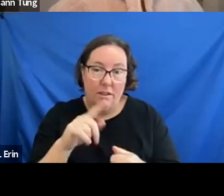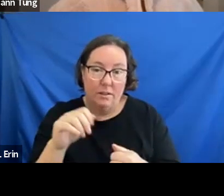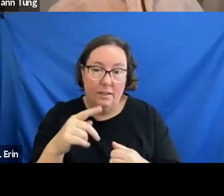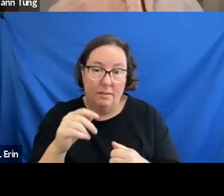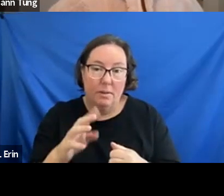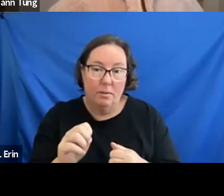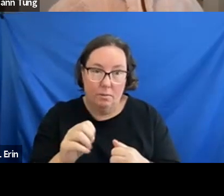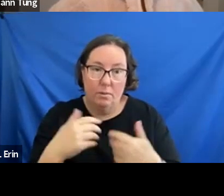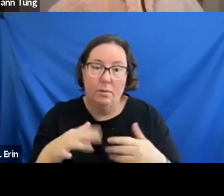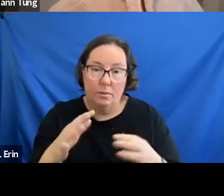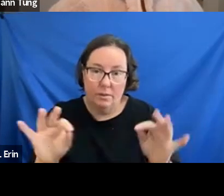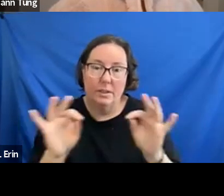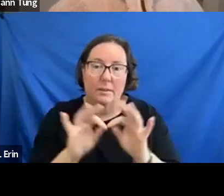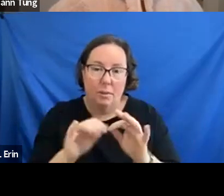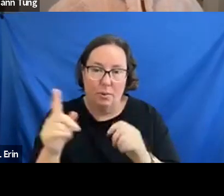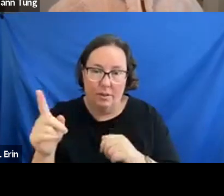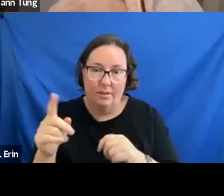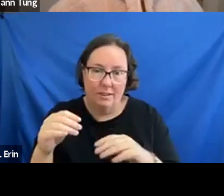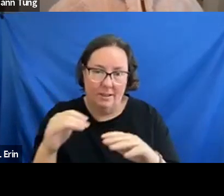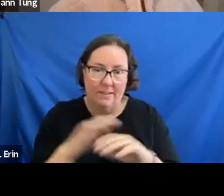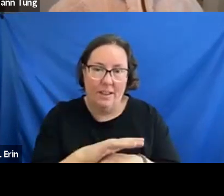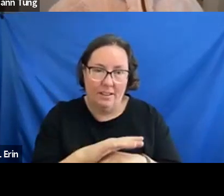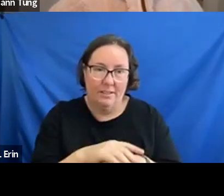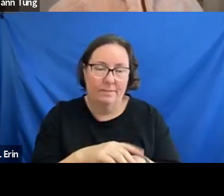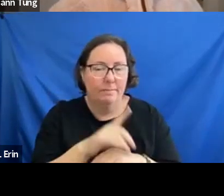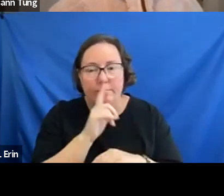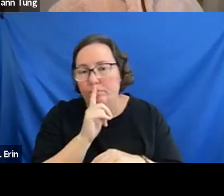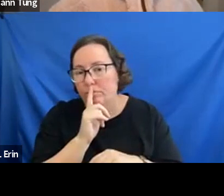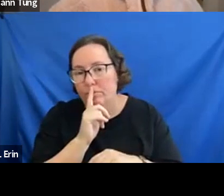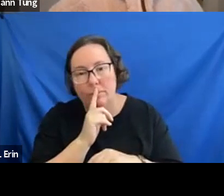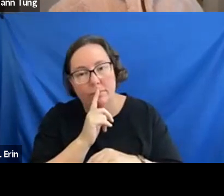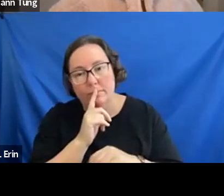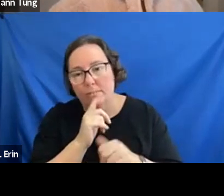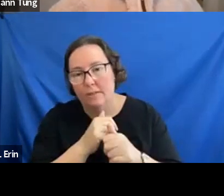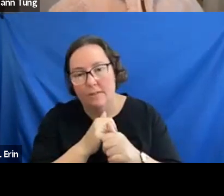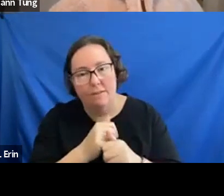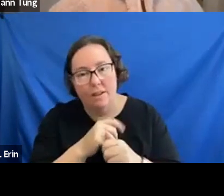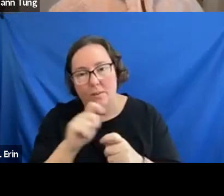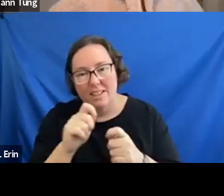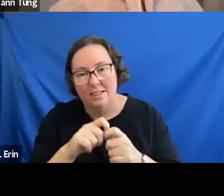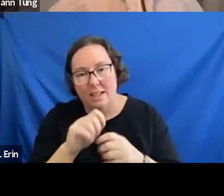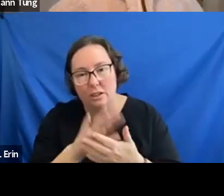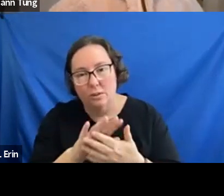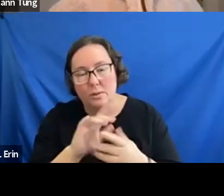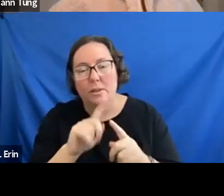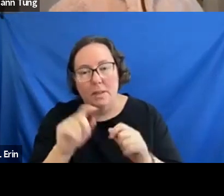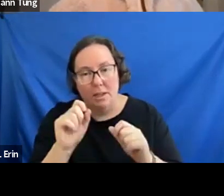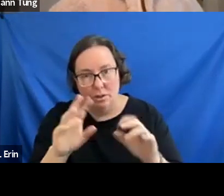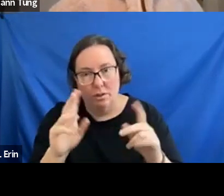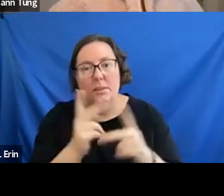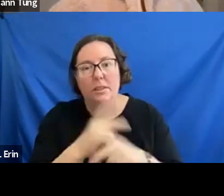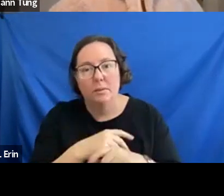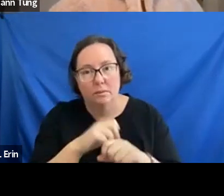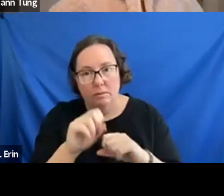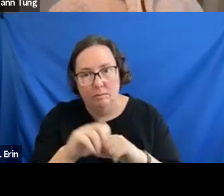fairly significant. I know it's not outlined by school, but I imagine it could be exacerbated. I think that's something that